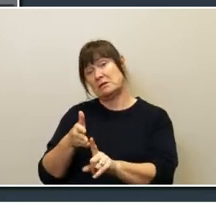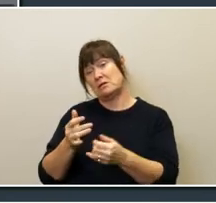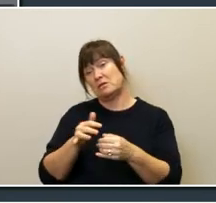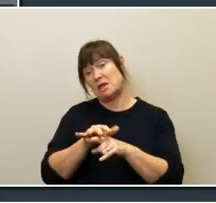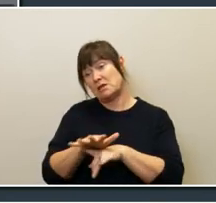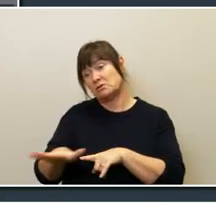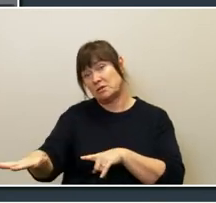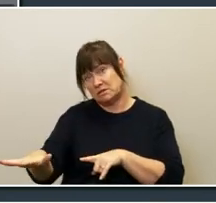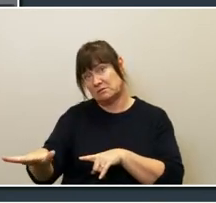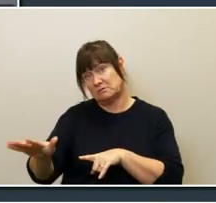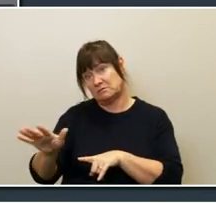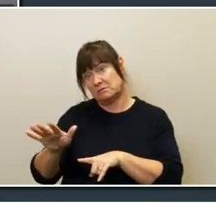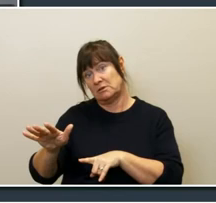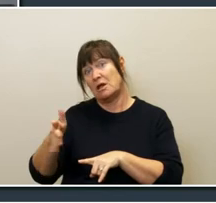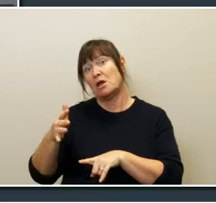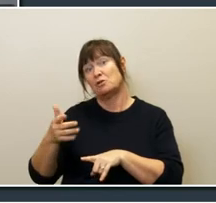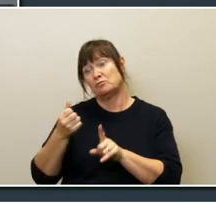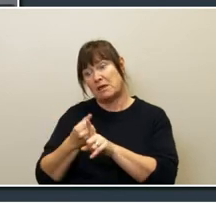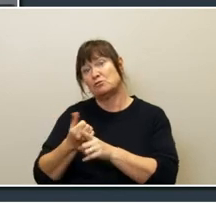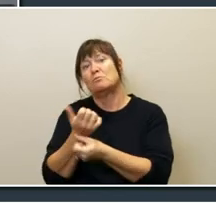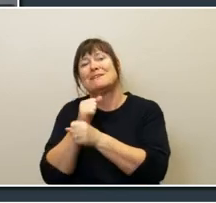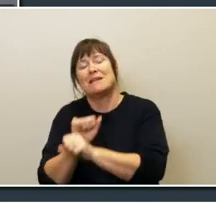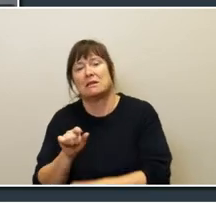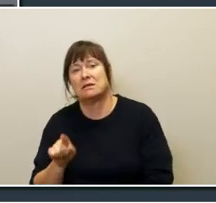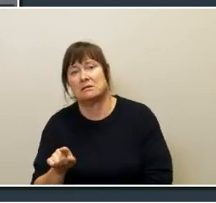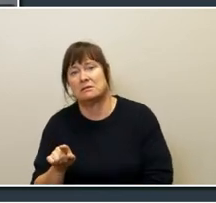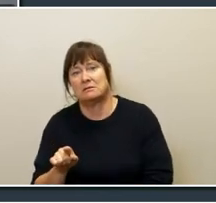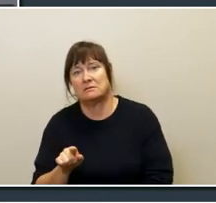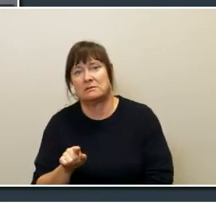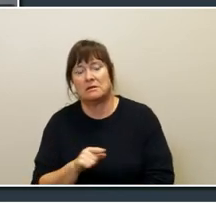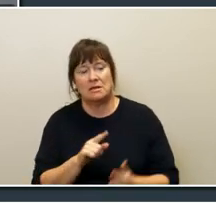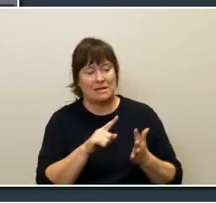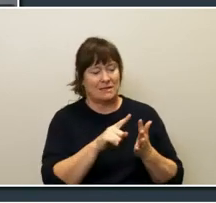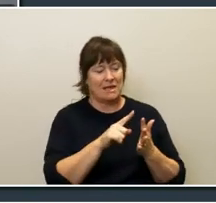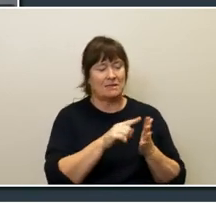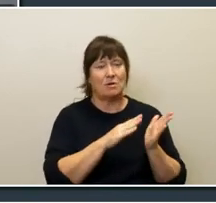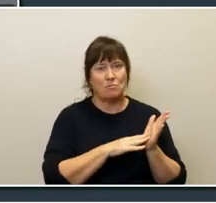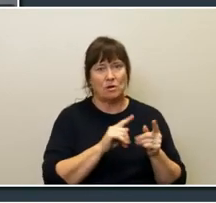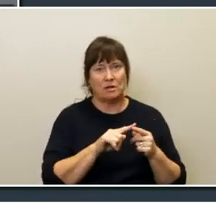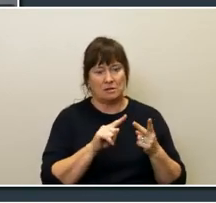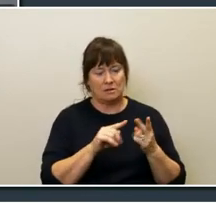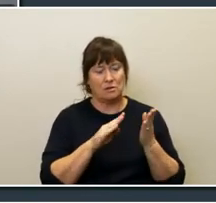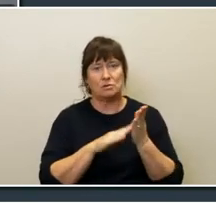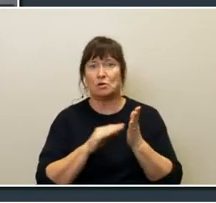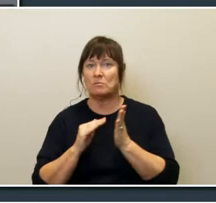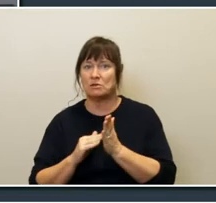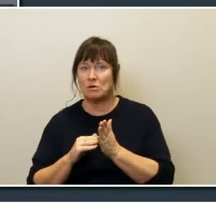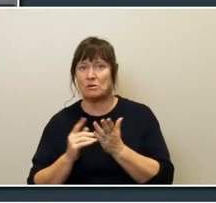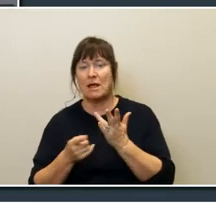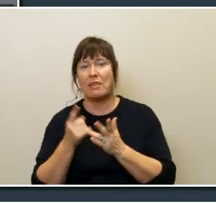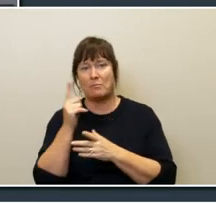recognition of the estuary's need for protection. Isabel Morgan, Sue MacDonald, and others part and